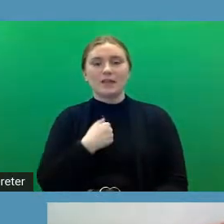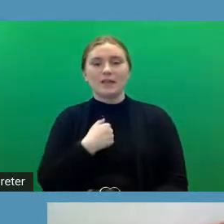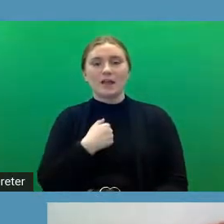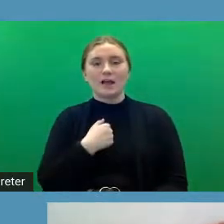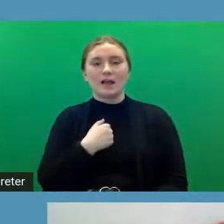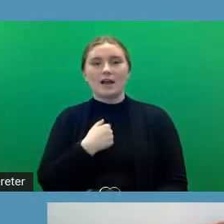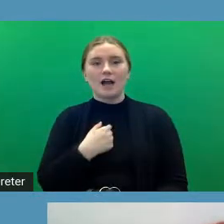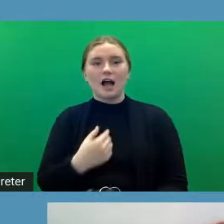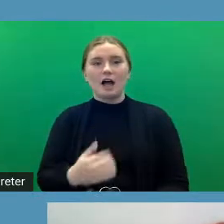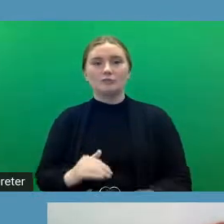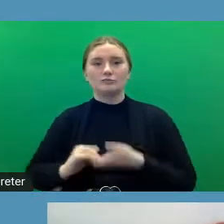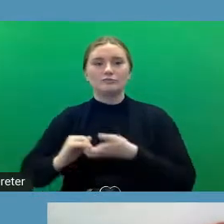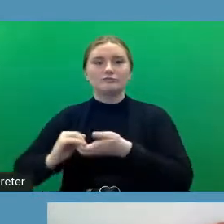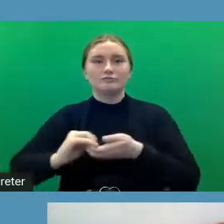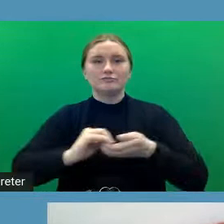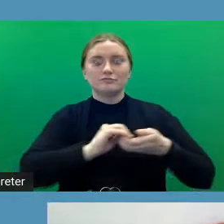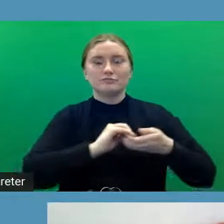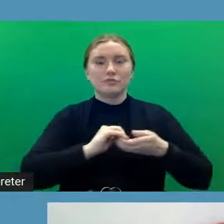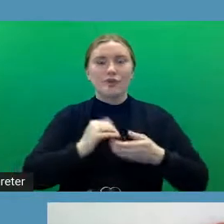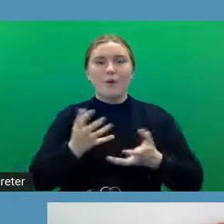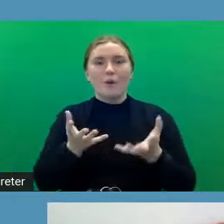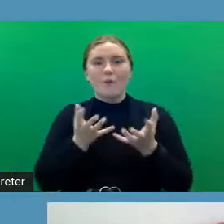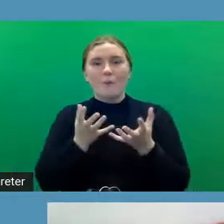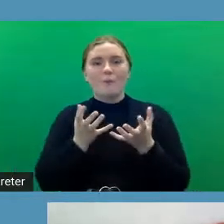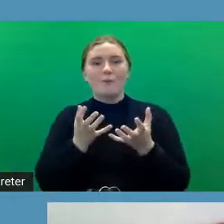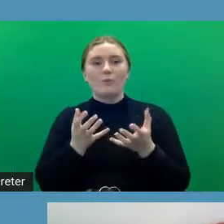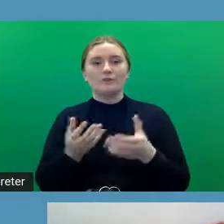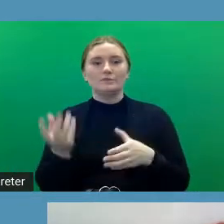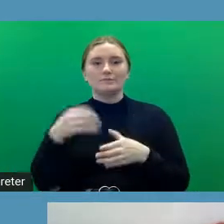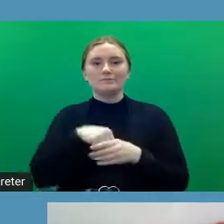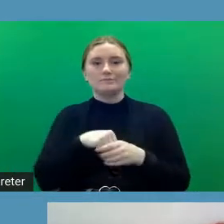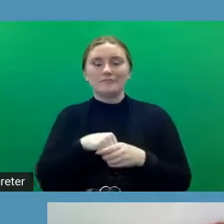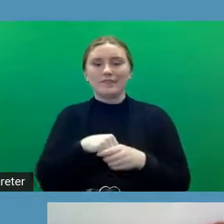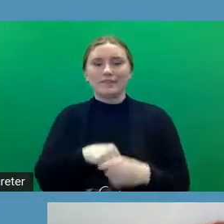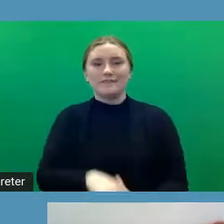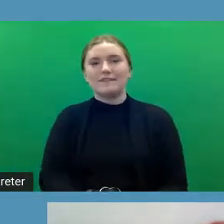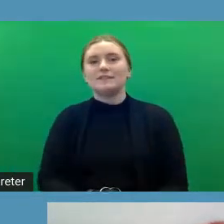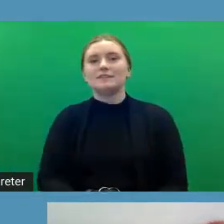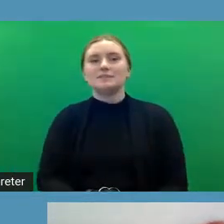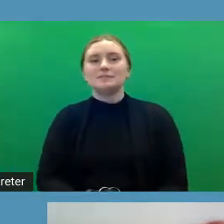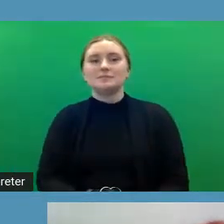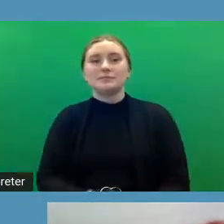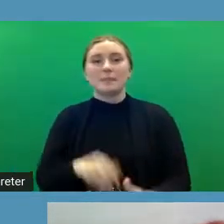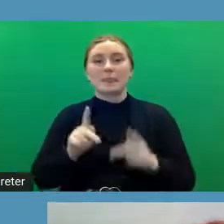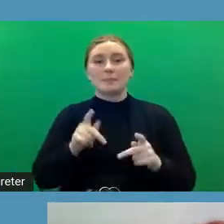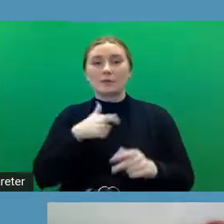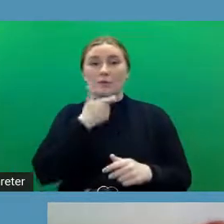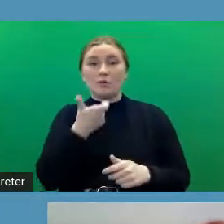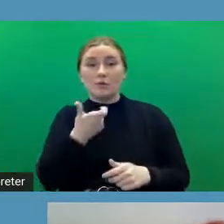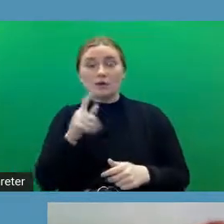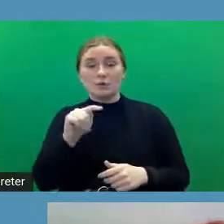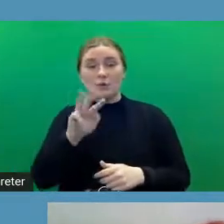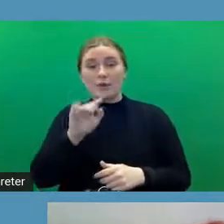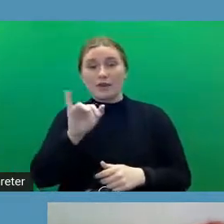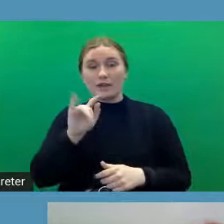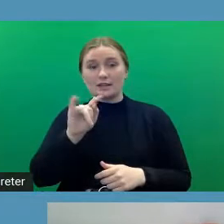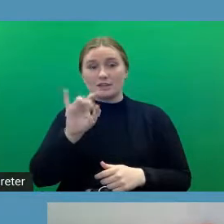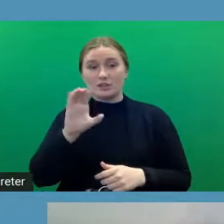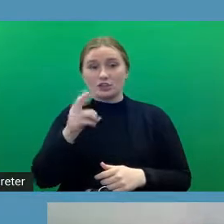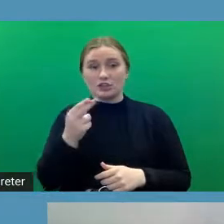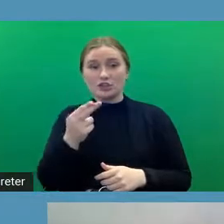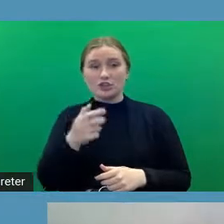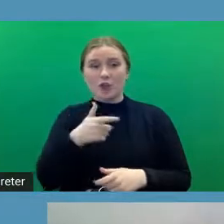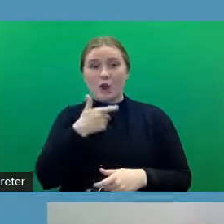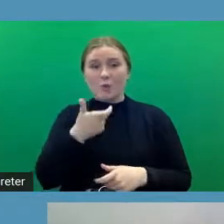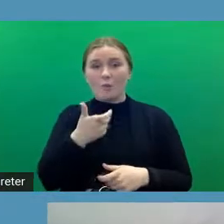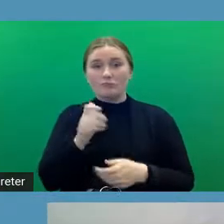I'd describer hour every day. You know? People watch each other play video games on Twitch. We can definitely get folks excited